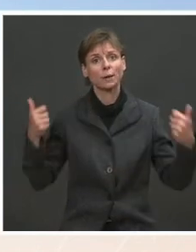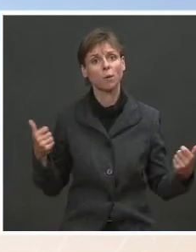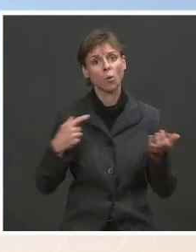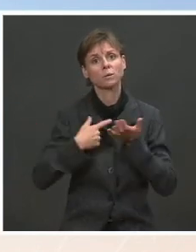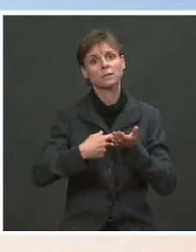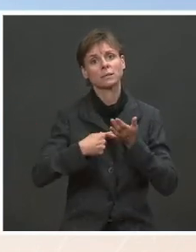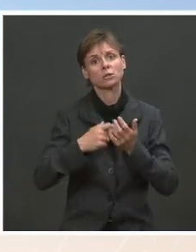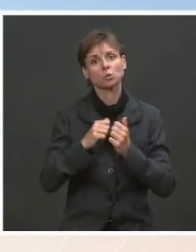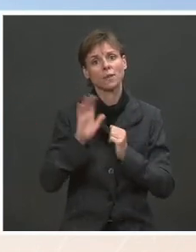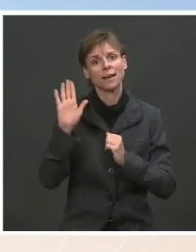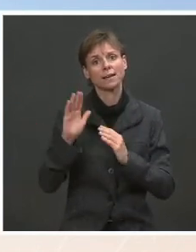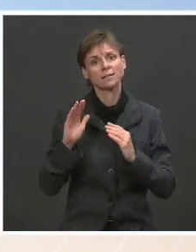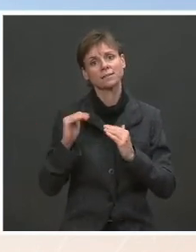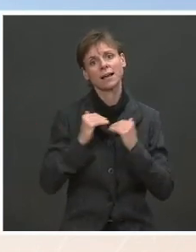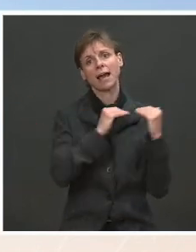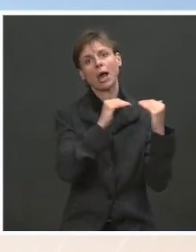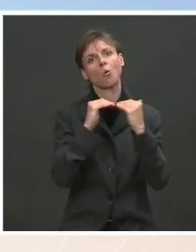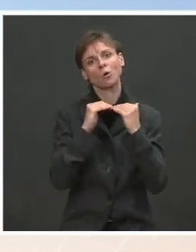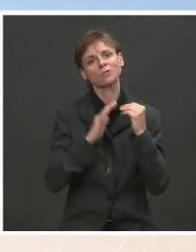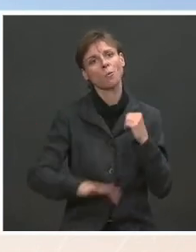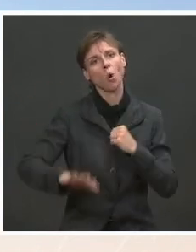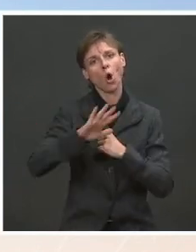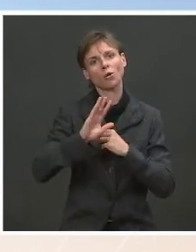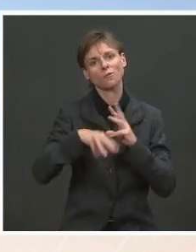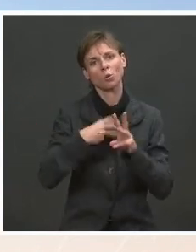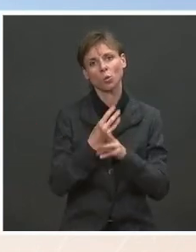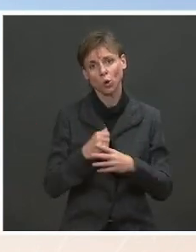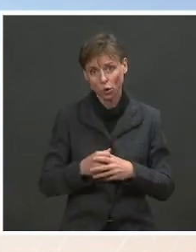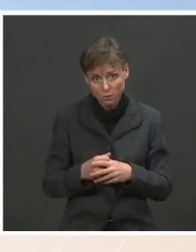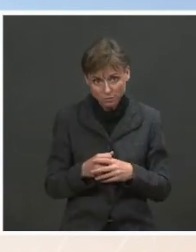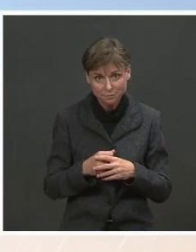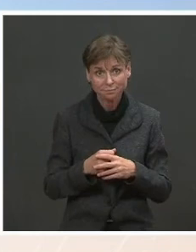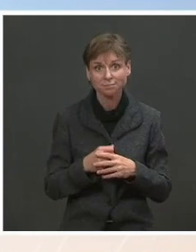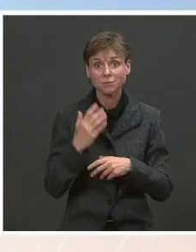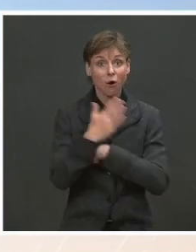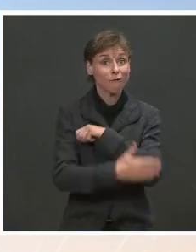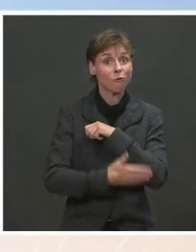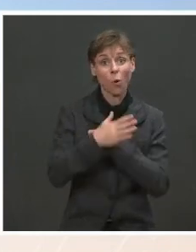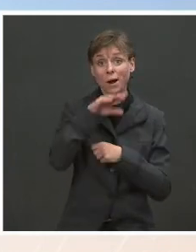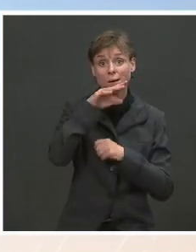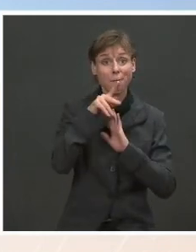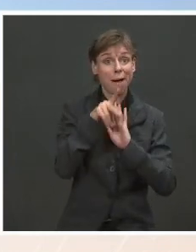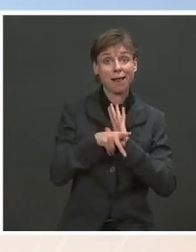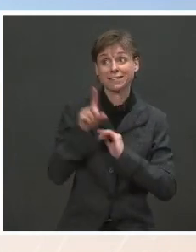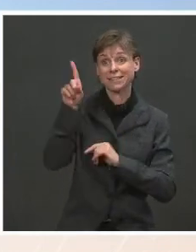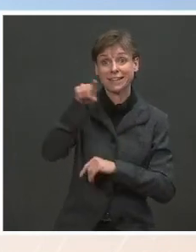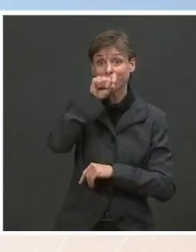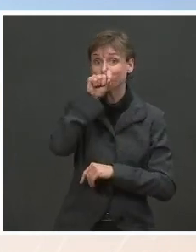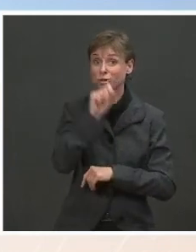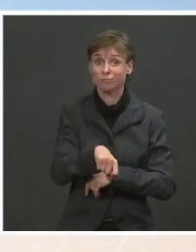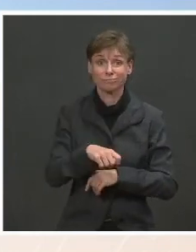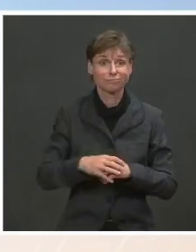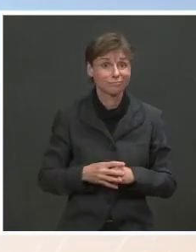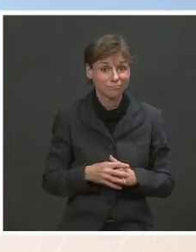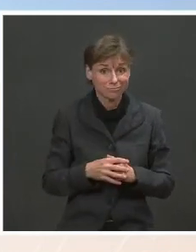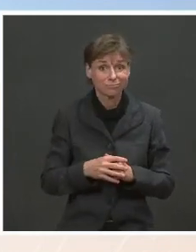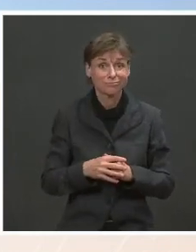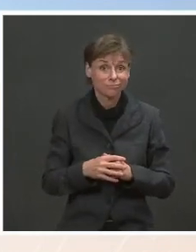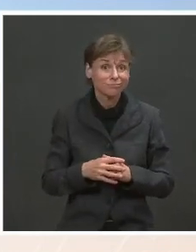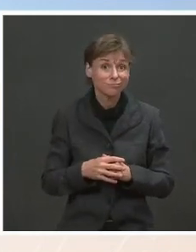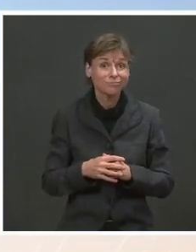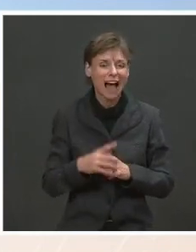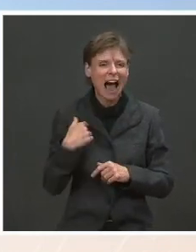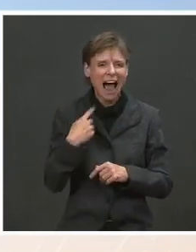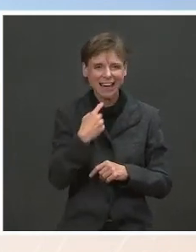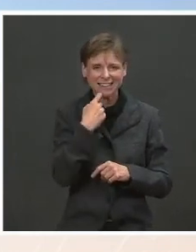his counterparts around the world. Foreign policy is one of his first loves, and so I certainly can convey to